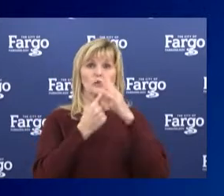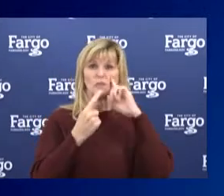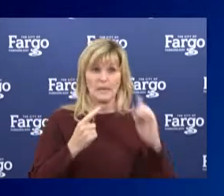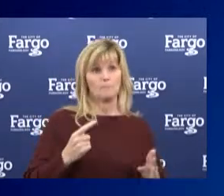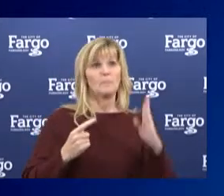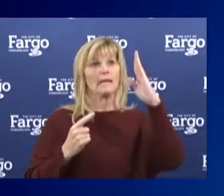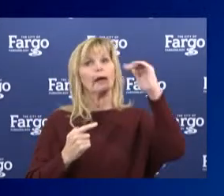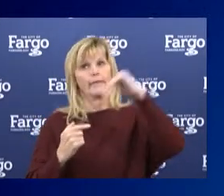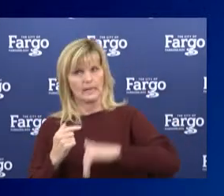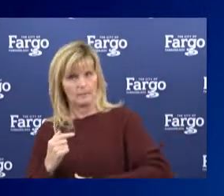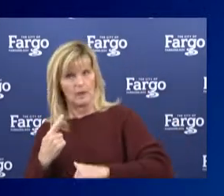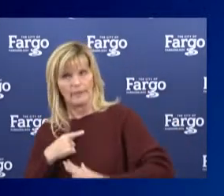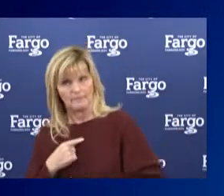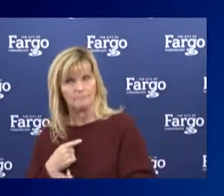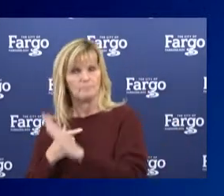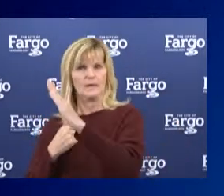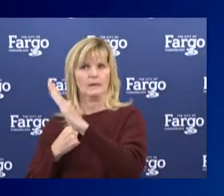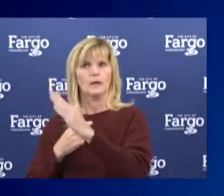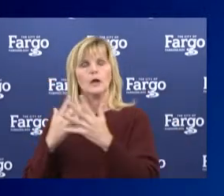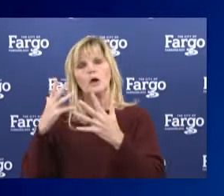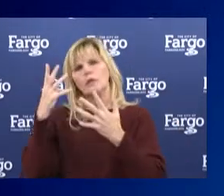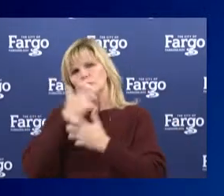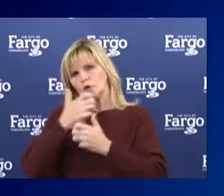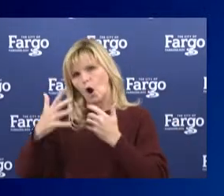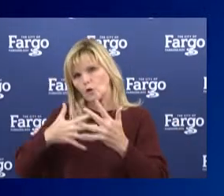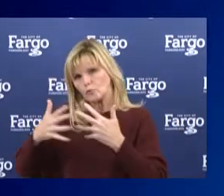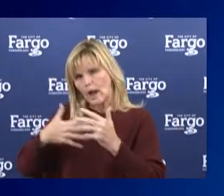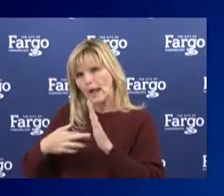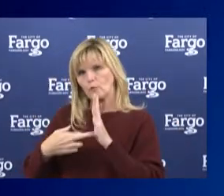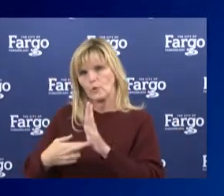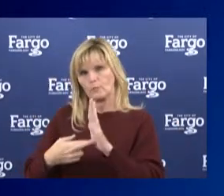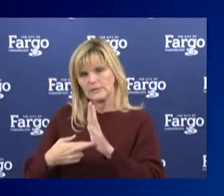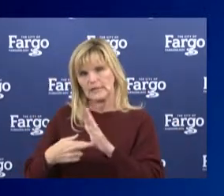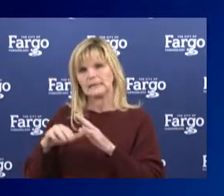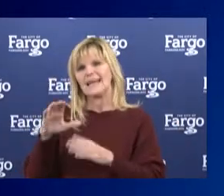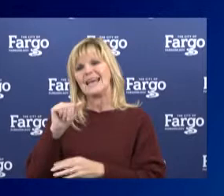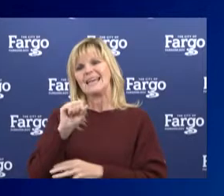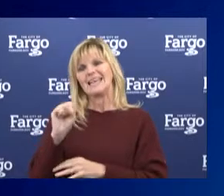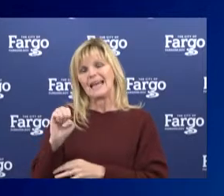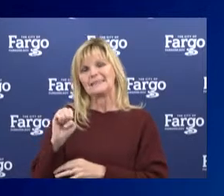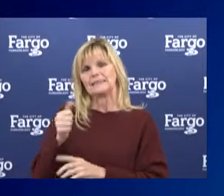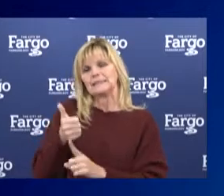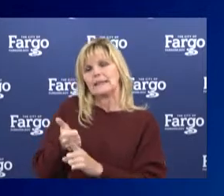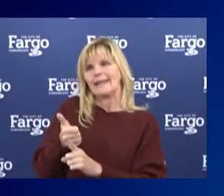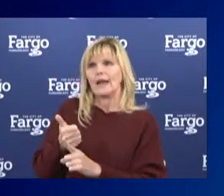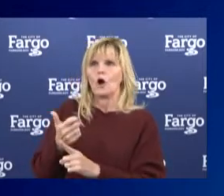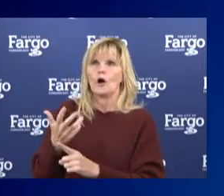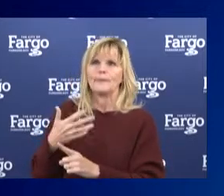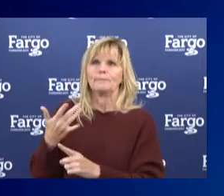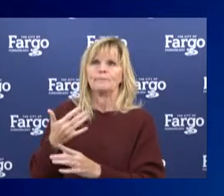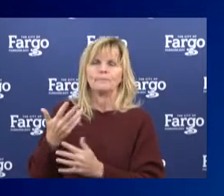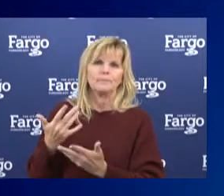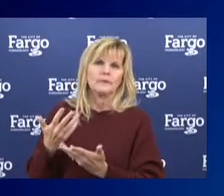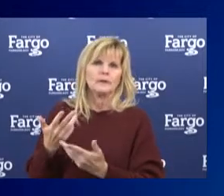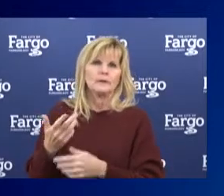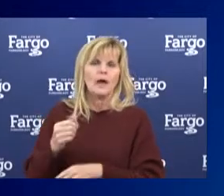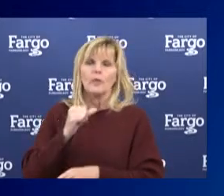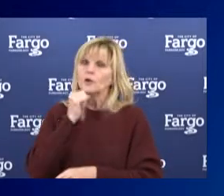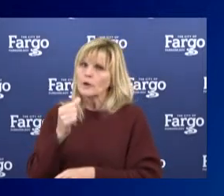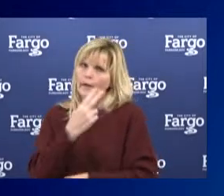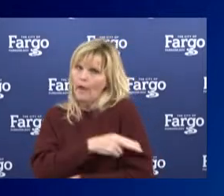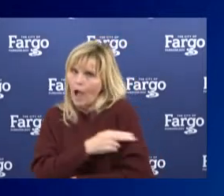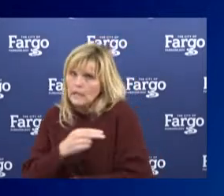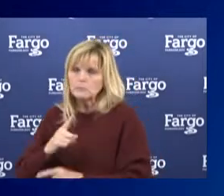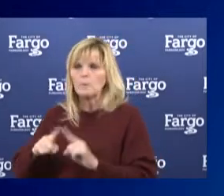May and early June. The dark gray here represents cases that are not in long-term care, but out in